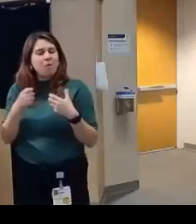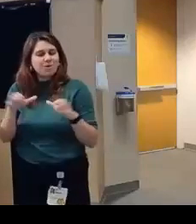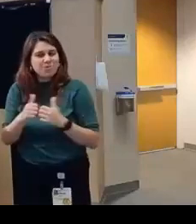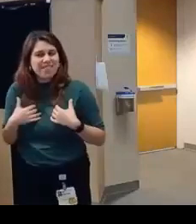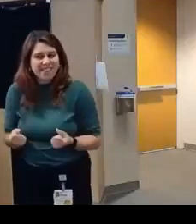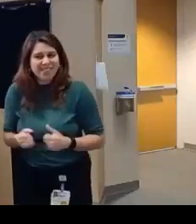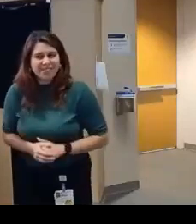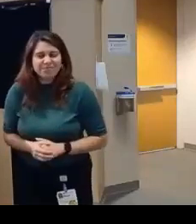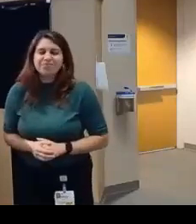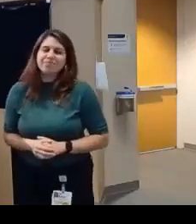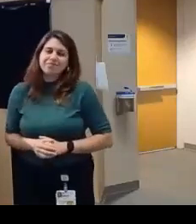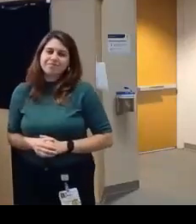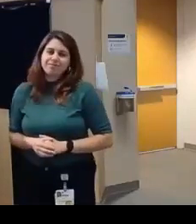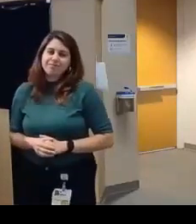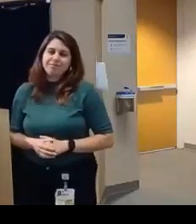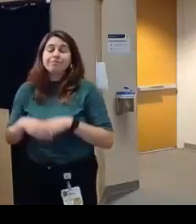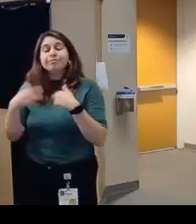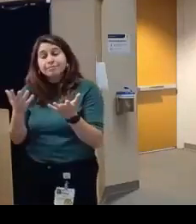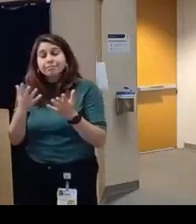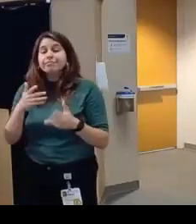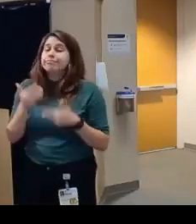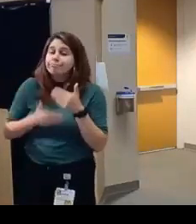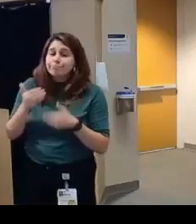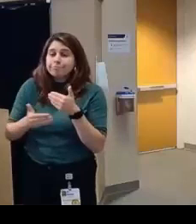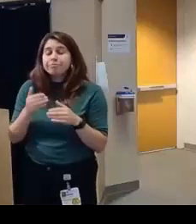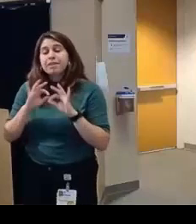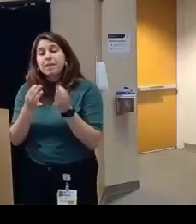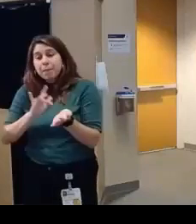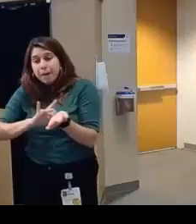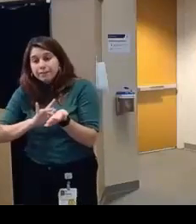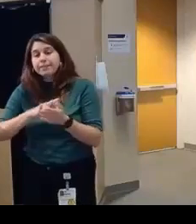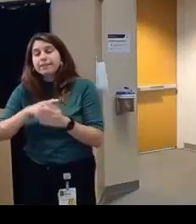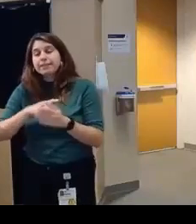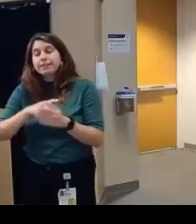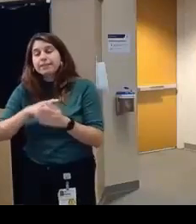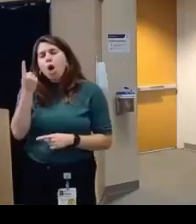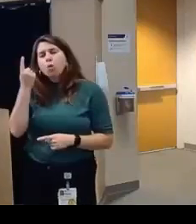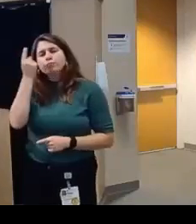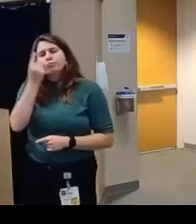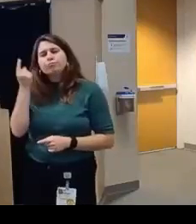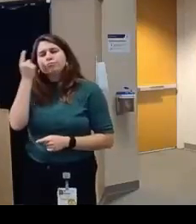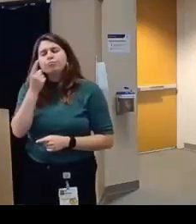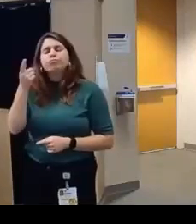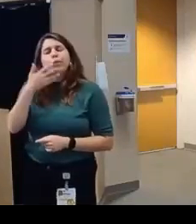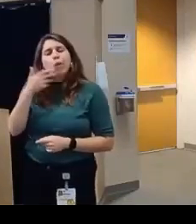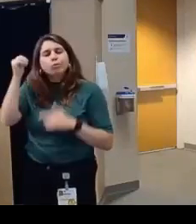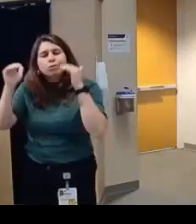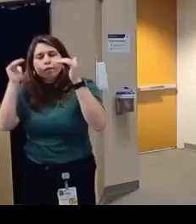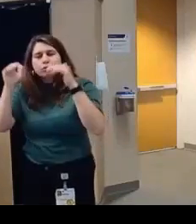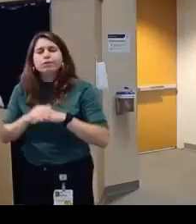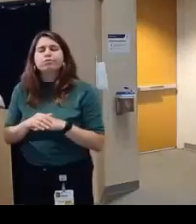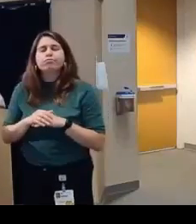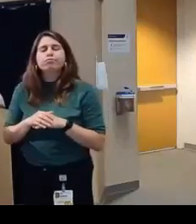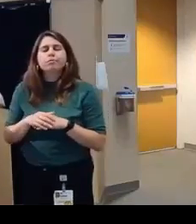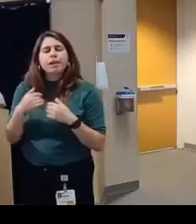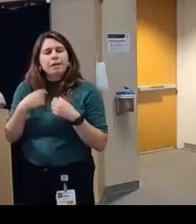fit. And all along my time in family medicine, I kept thinking about older adults and the complexity